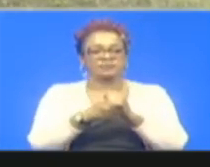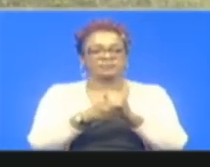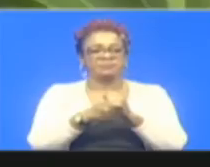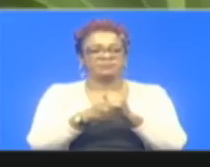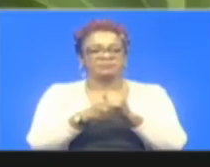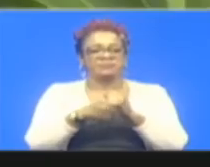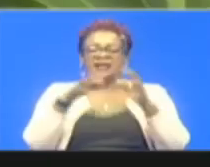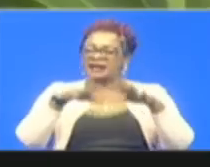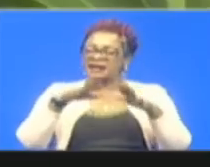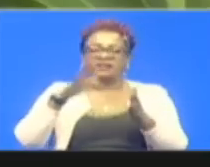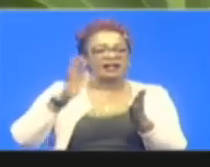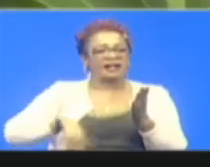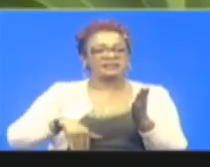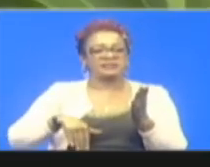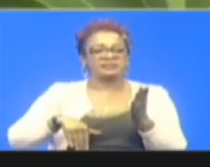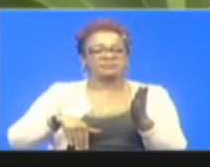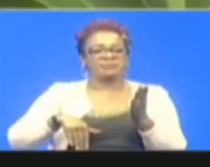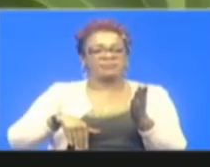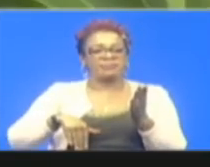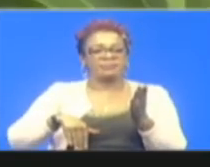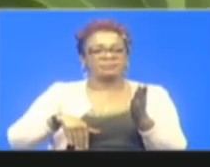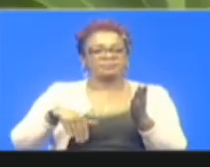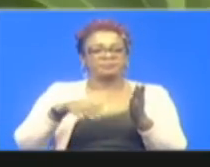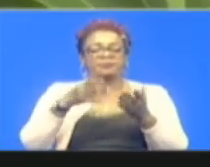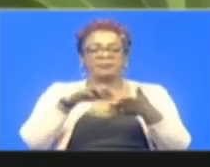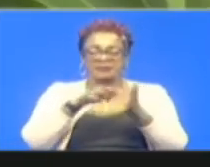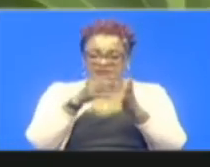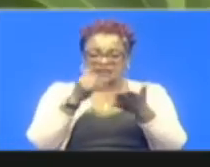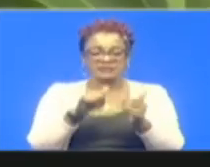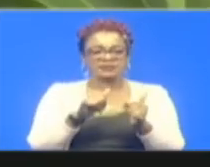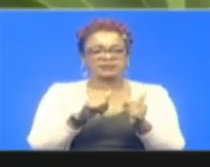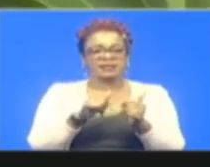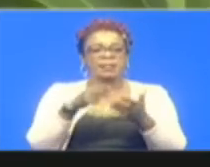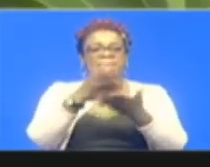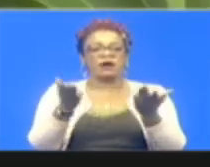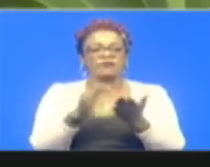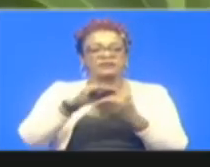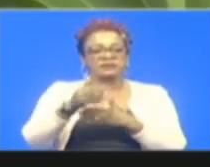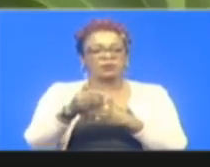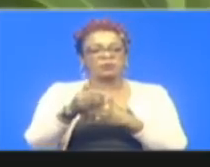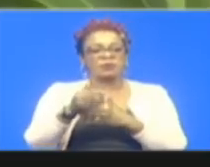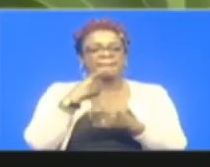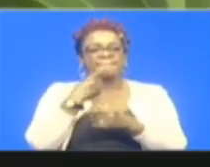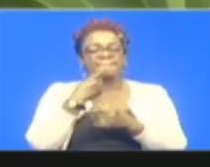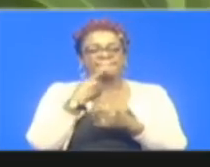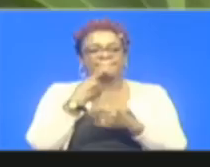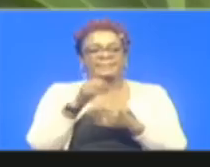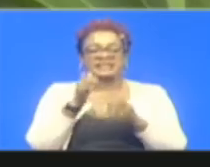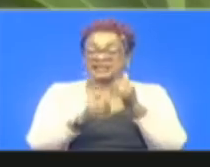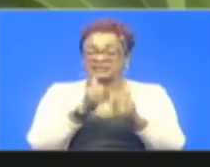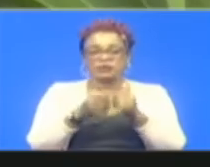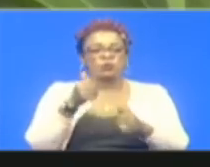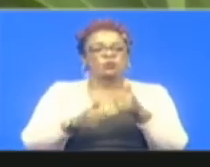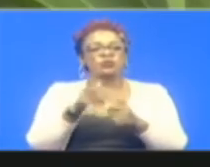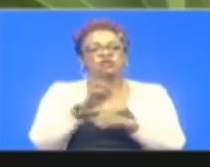late. And part of the problem for Lamu is that at the back of the old town, a series of sand dunes, which used to act